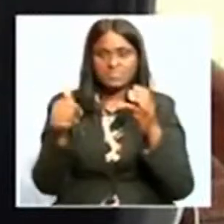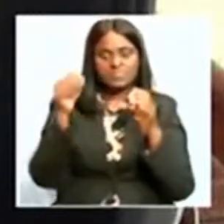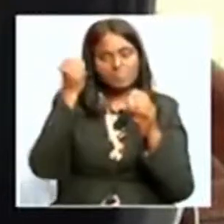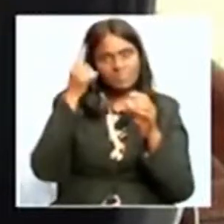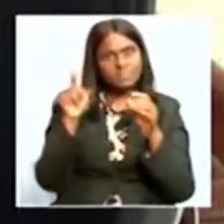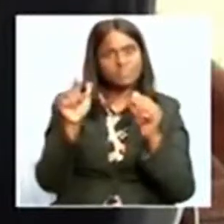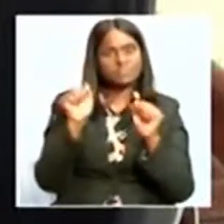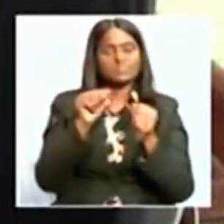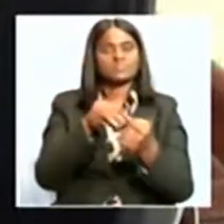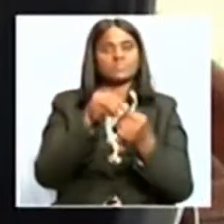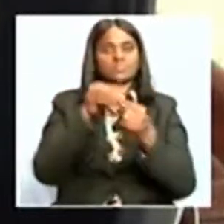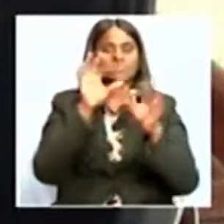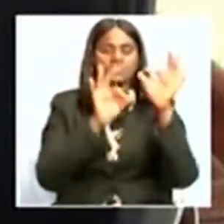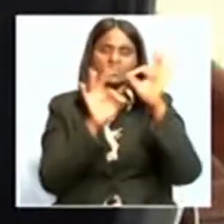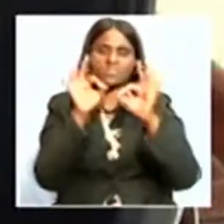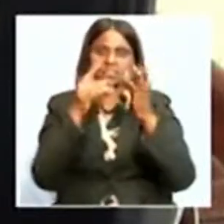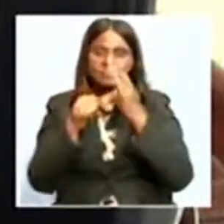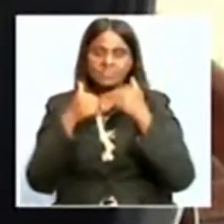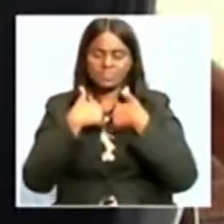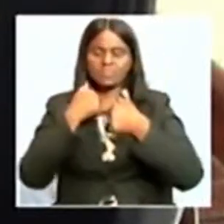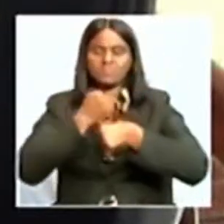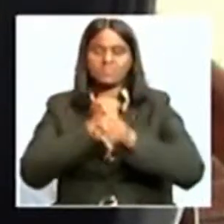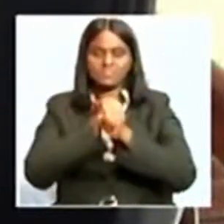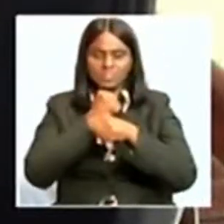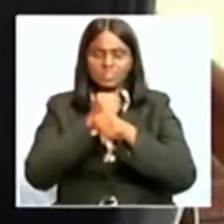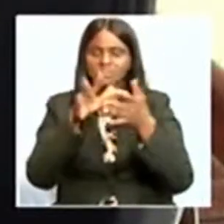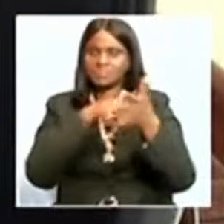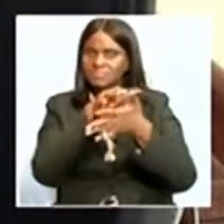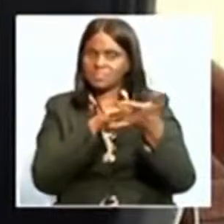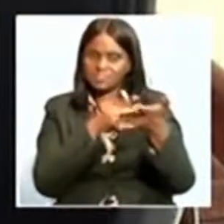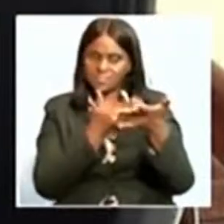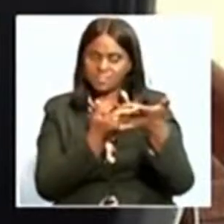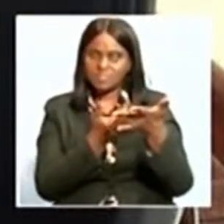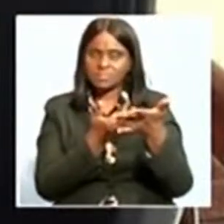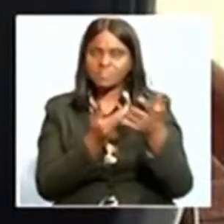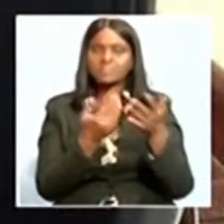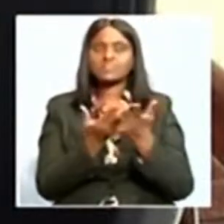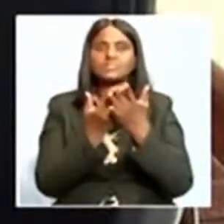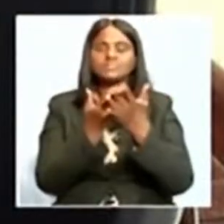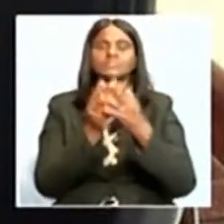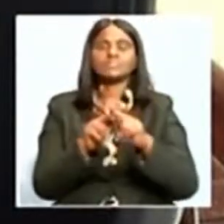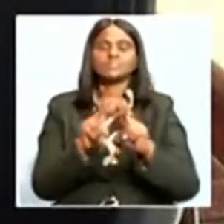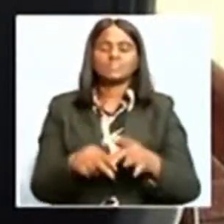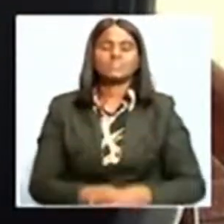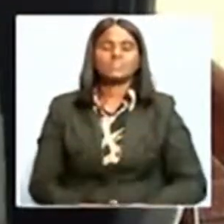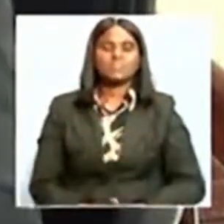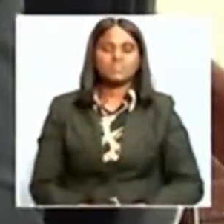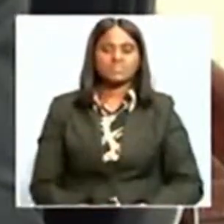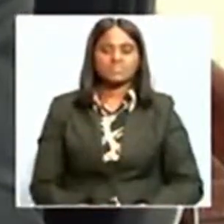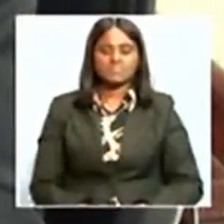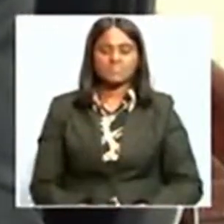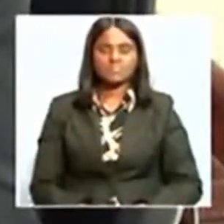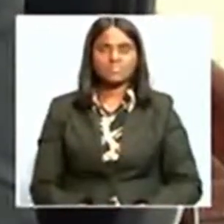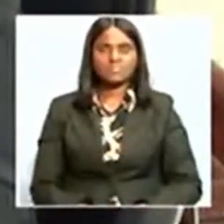the specific adjustments that are being made to these schedules. Thank you. I submit, Chair. Thank you. Honorable